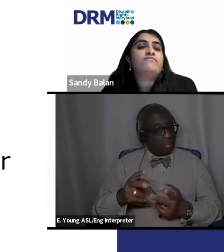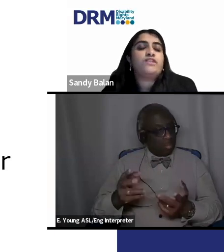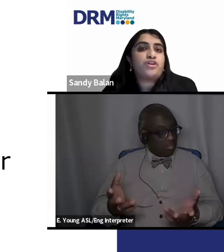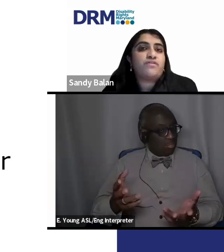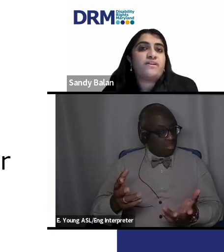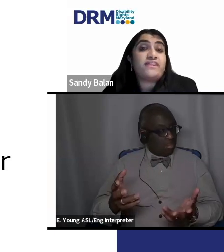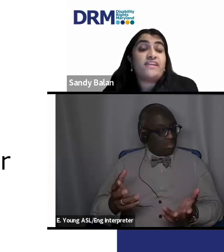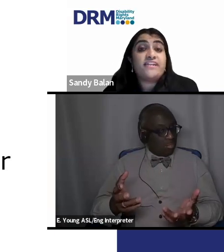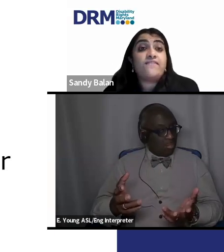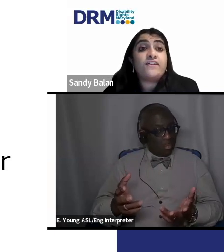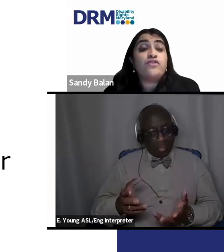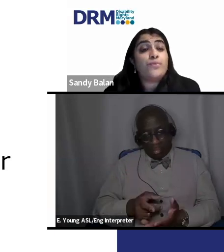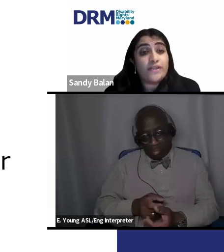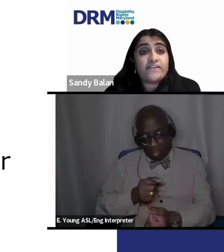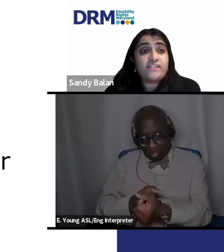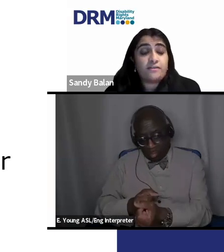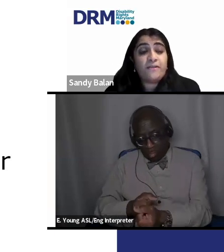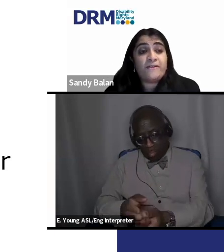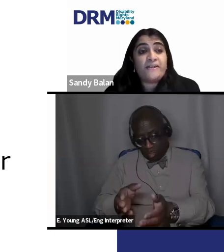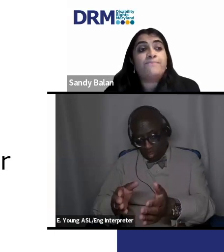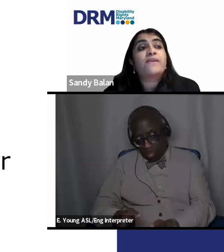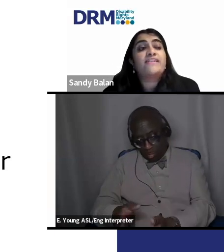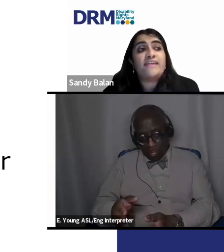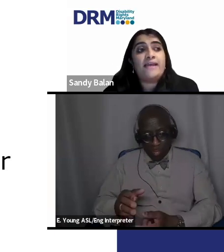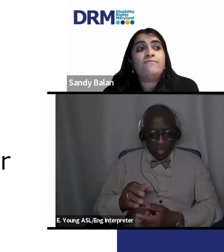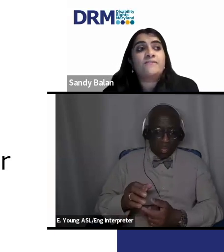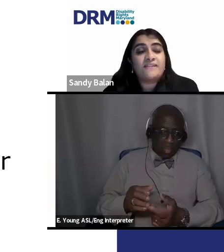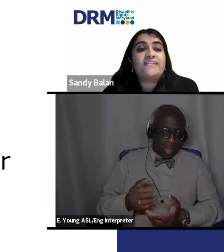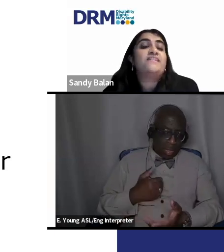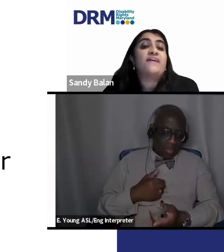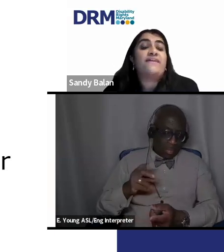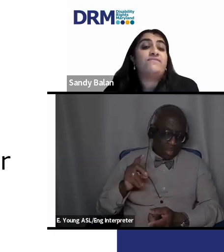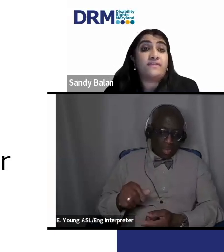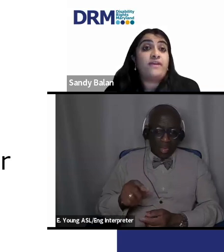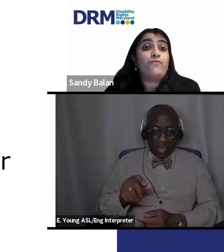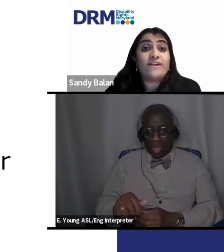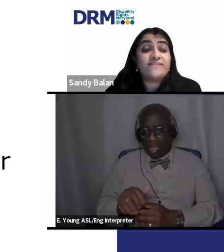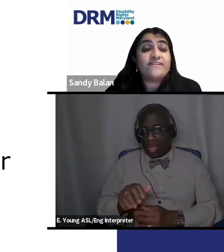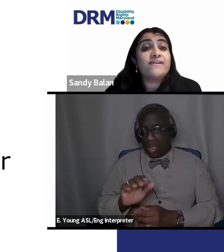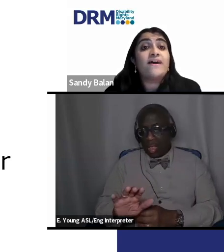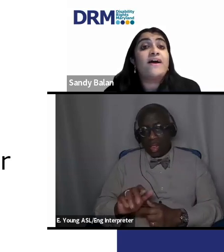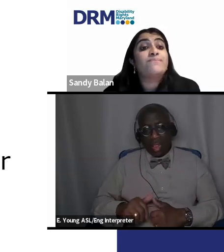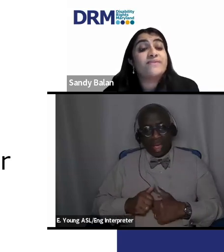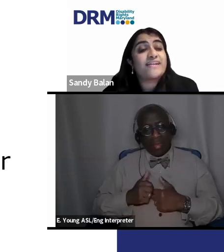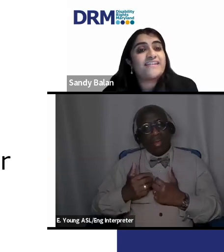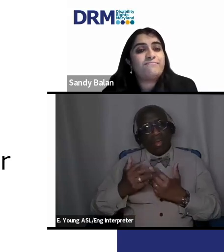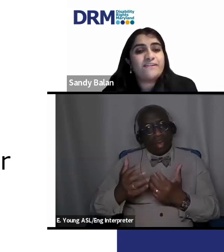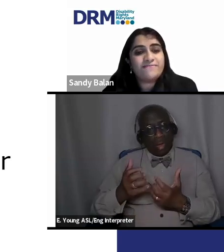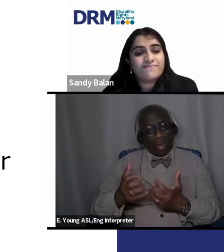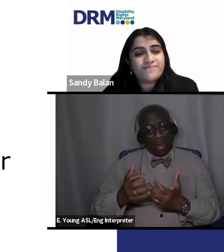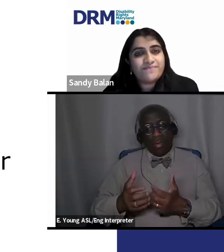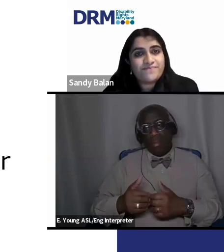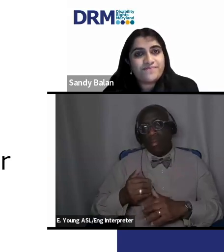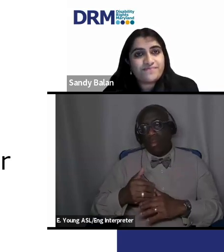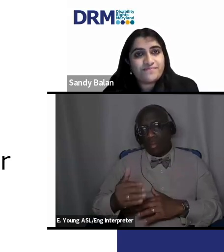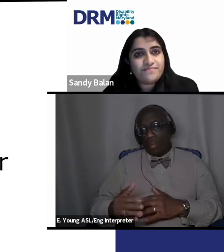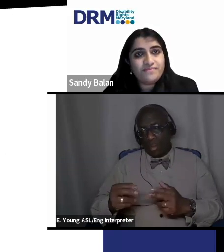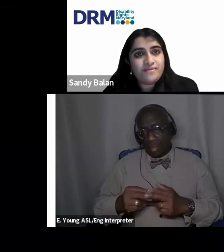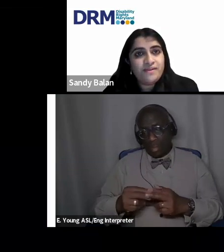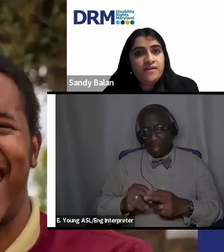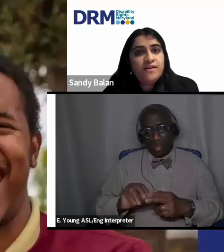comes down to ensuring that the individual with the disability is able to lead the life that they want. Next slide, please.